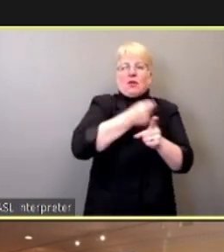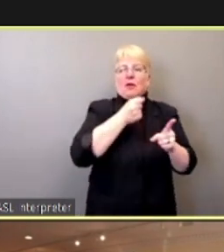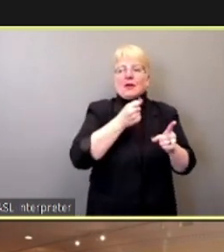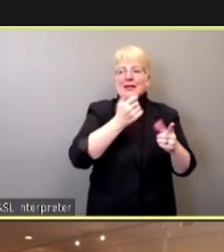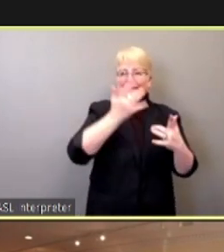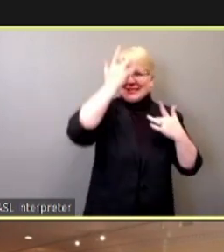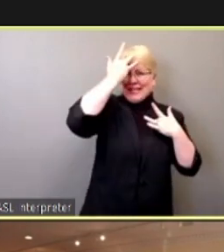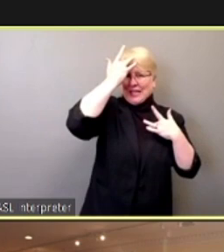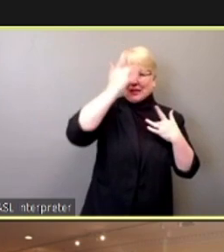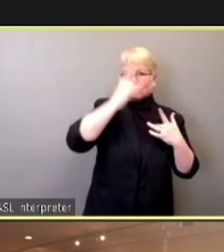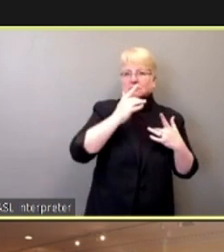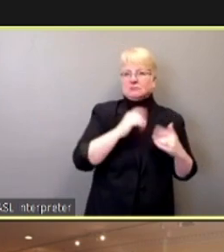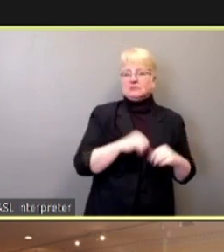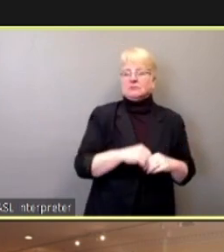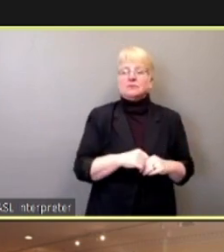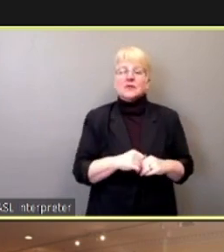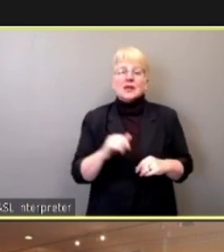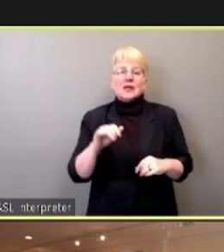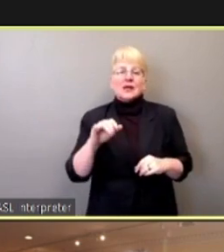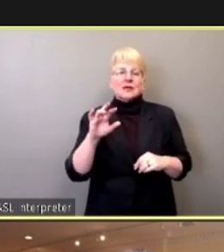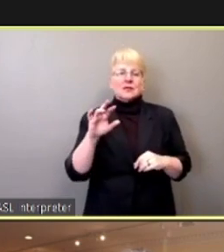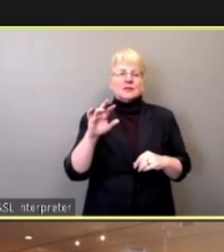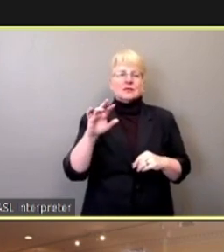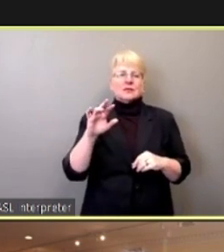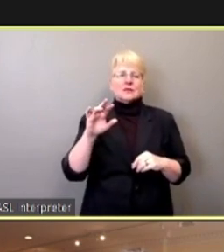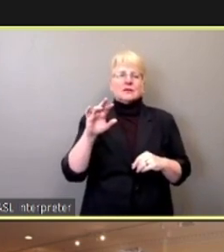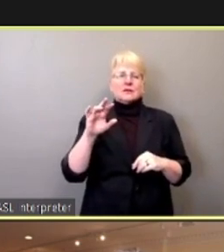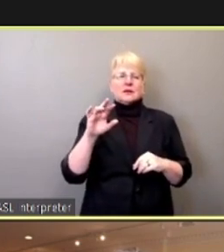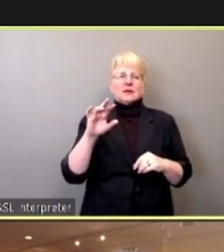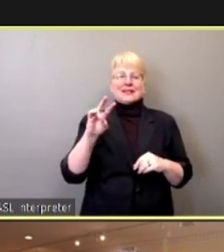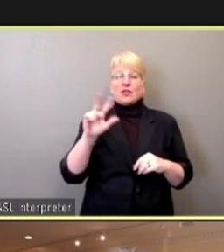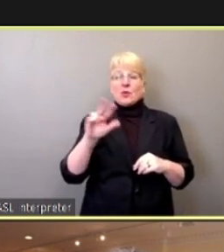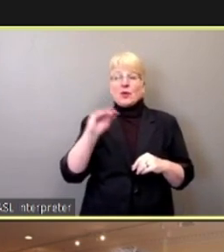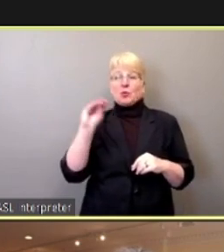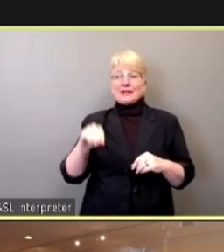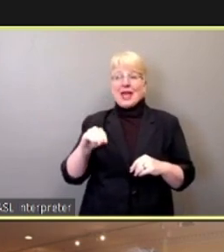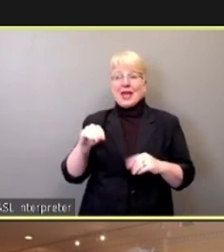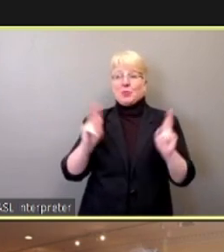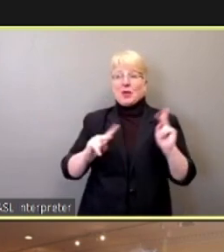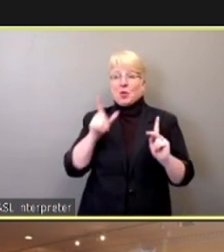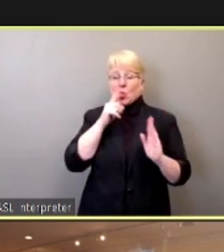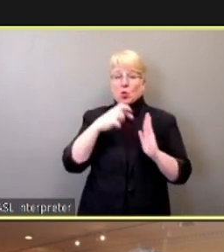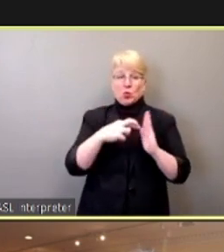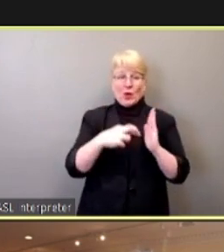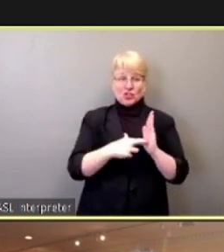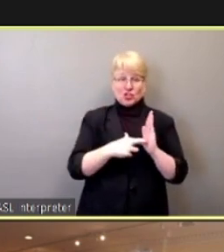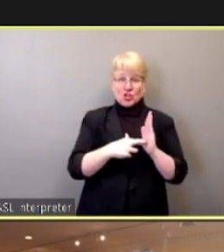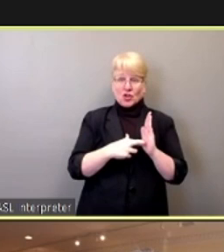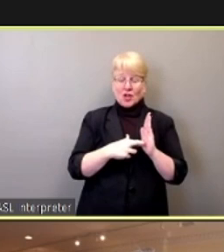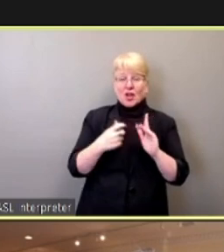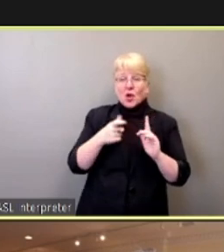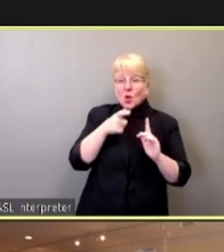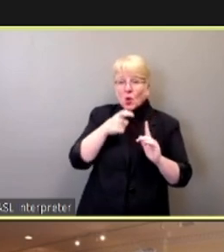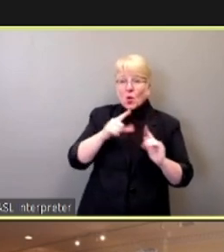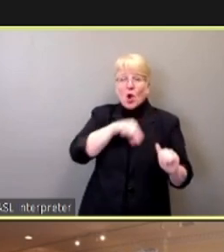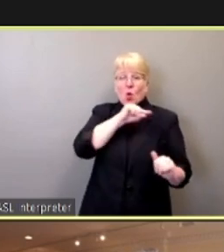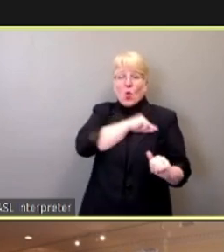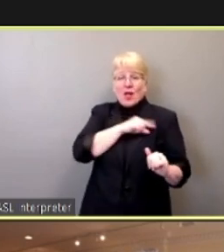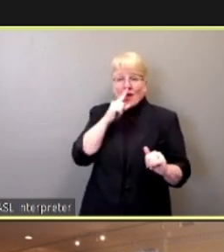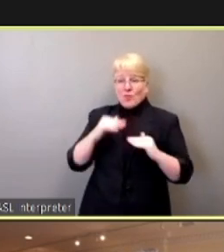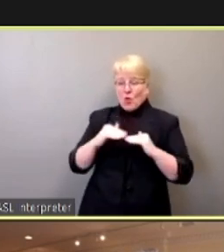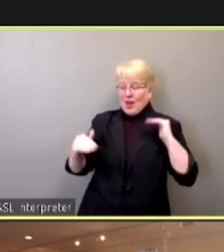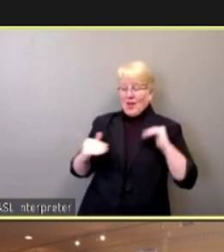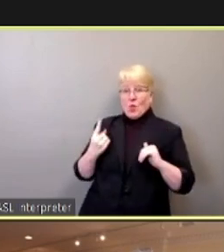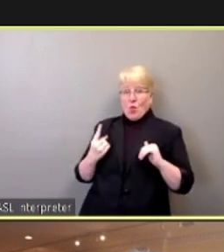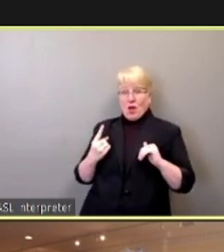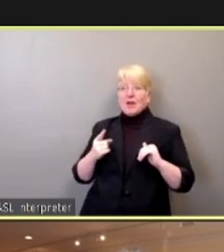73% of New Mexicans who've registered in 1A have been scheduled for their vaccine. And so we've been very fortunate with our distribution.